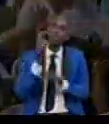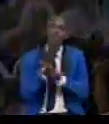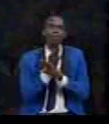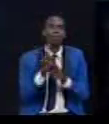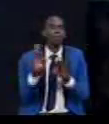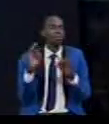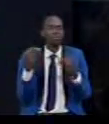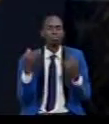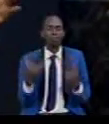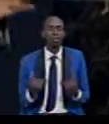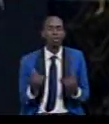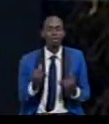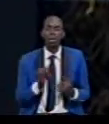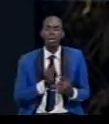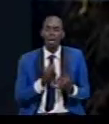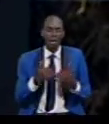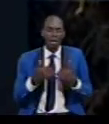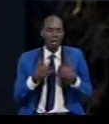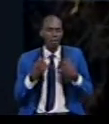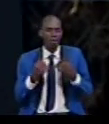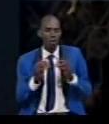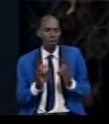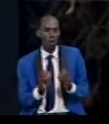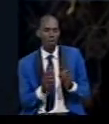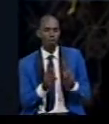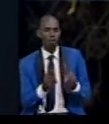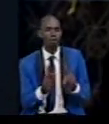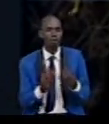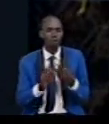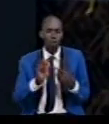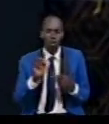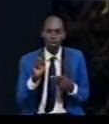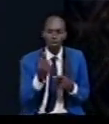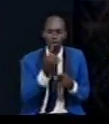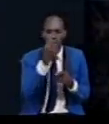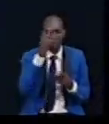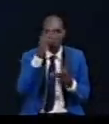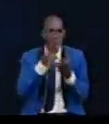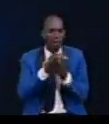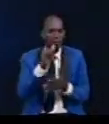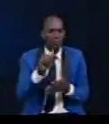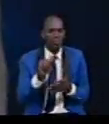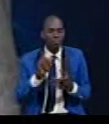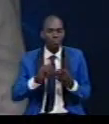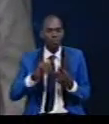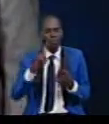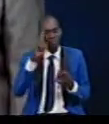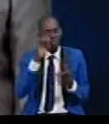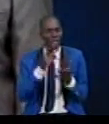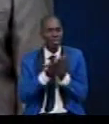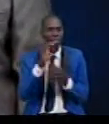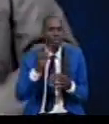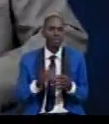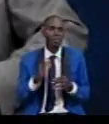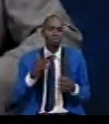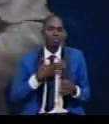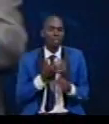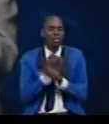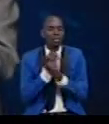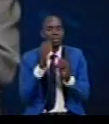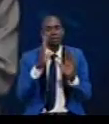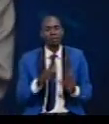the chance to only believe. To believe in my Savior who died for